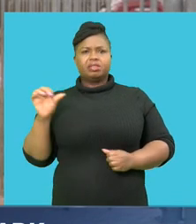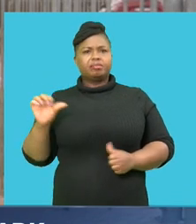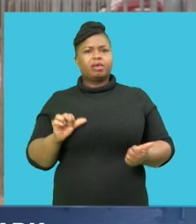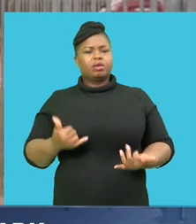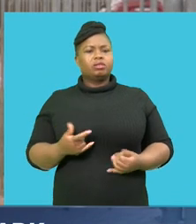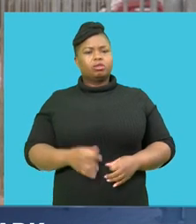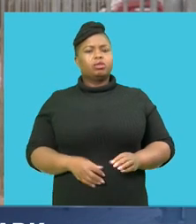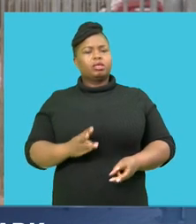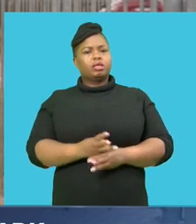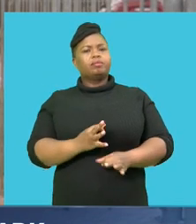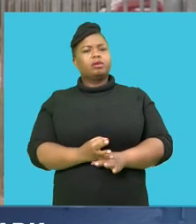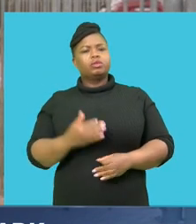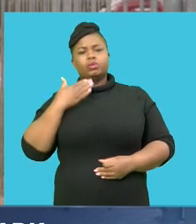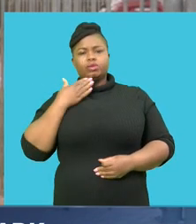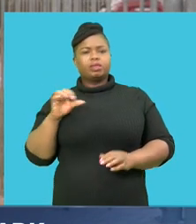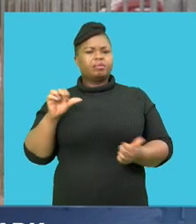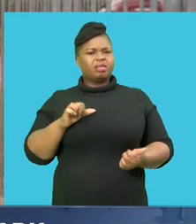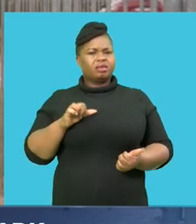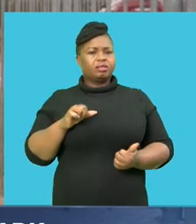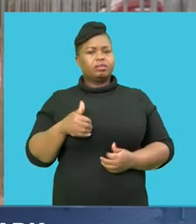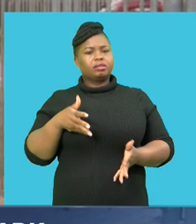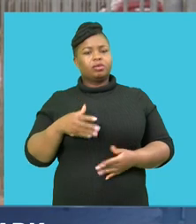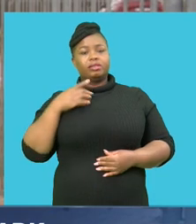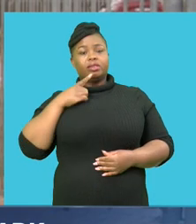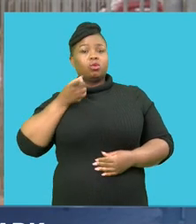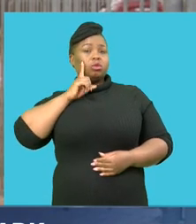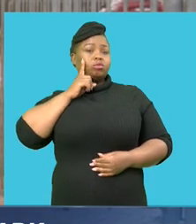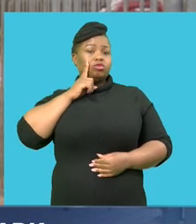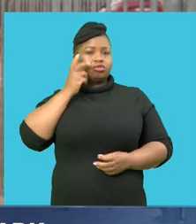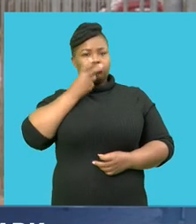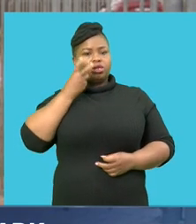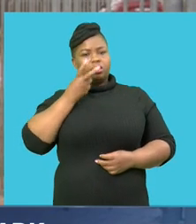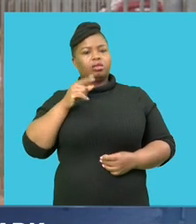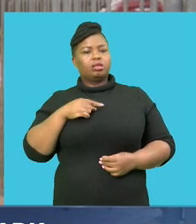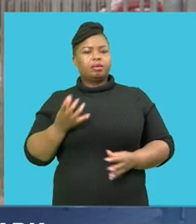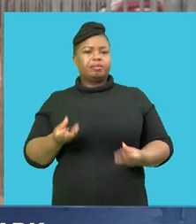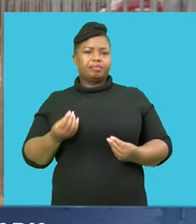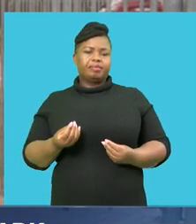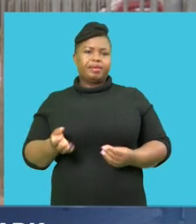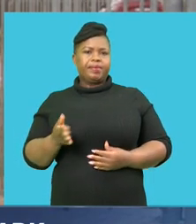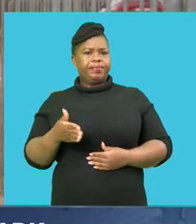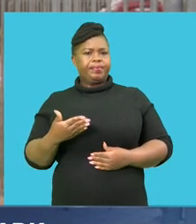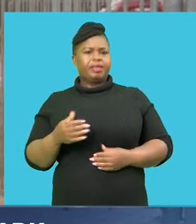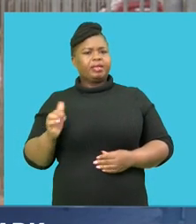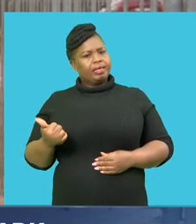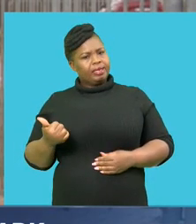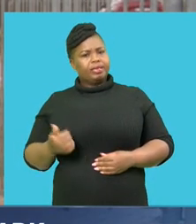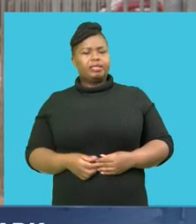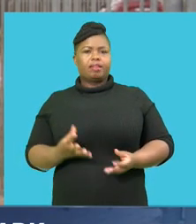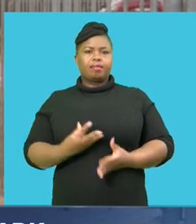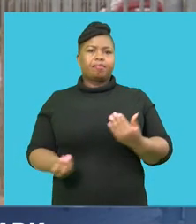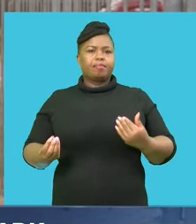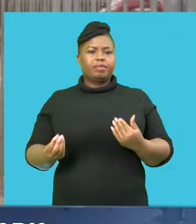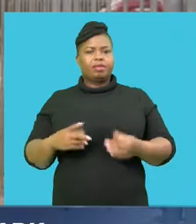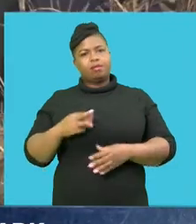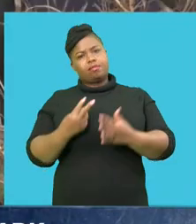parent ombonile ngapha emva kwelo bathi kuyibona lesikolo uthi makasimathe umbheka bhale thama akafika la umntwana ngasekho. So I think that's when umntwana disappeared uthi